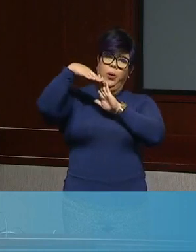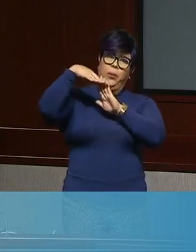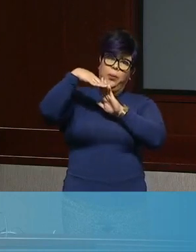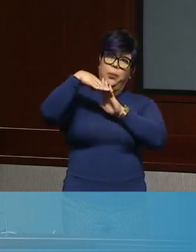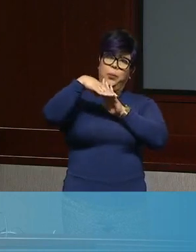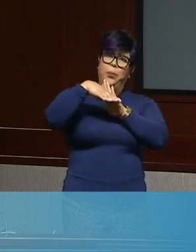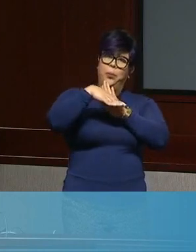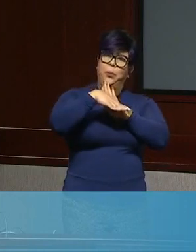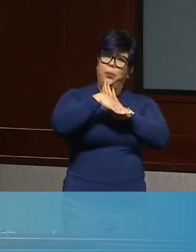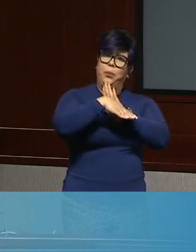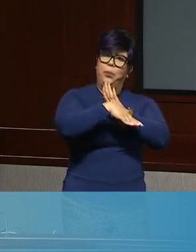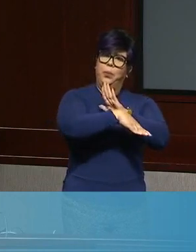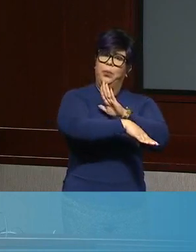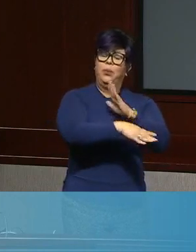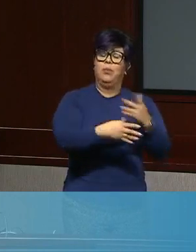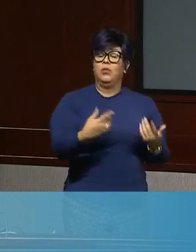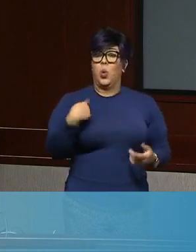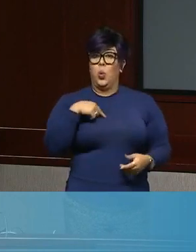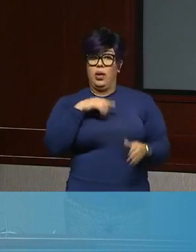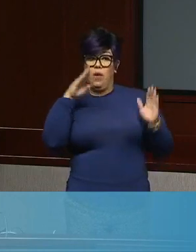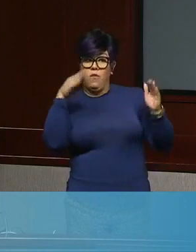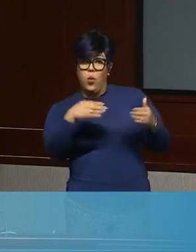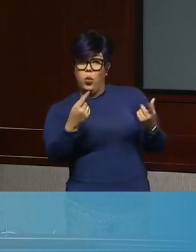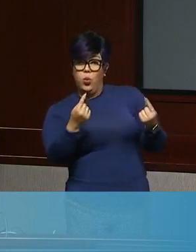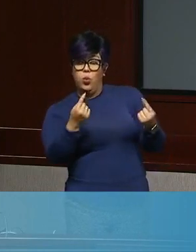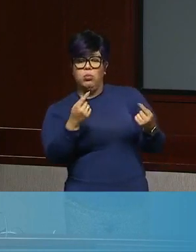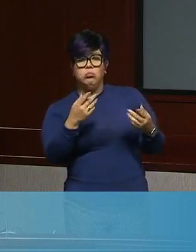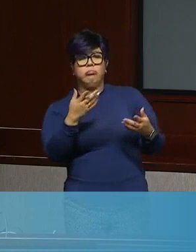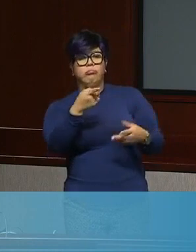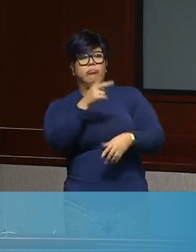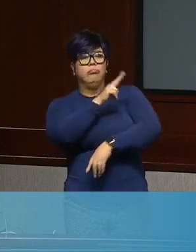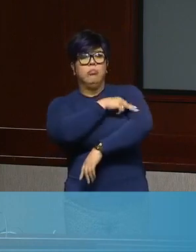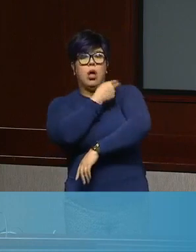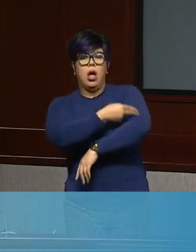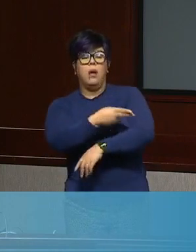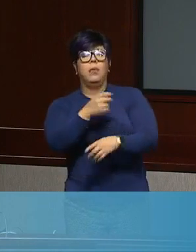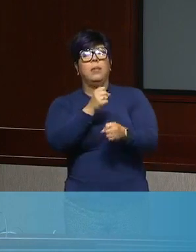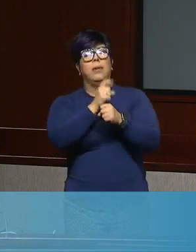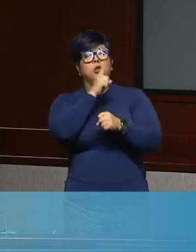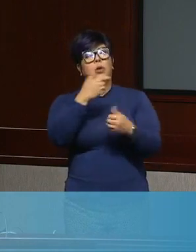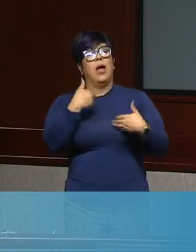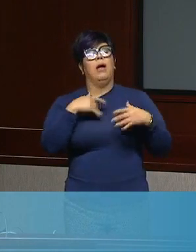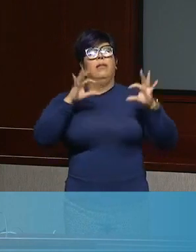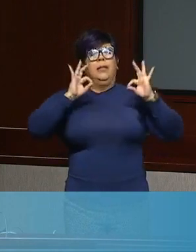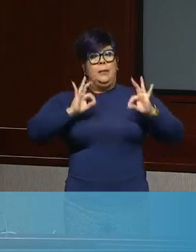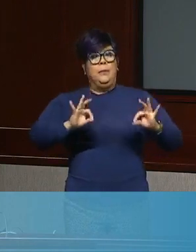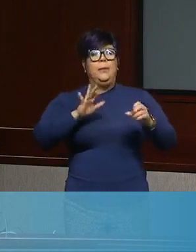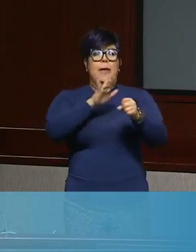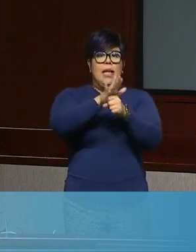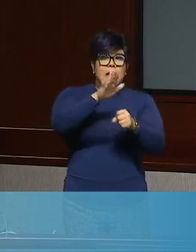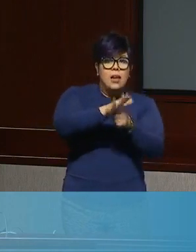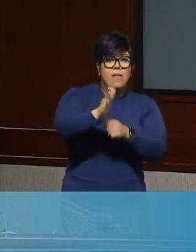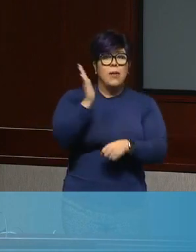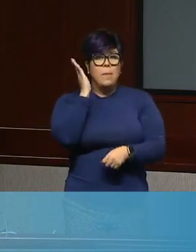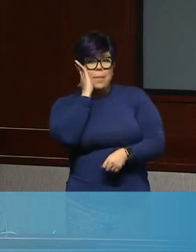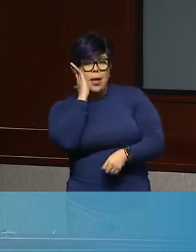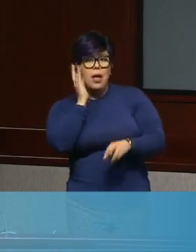has been to ensure the hospitals remain healthy and there's available